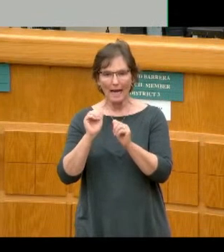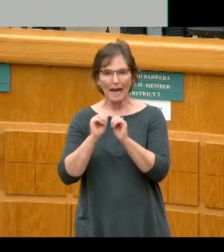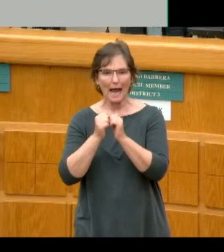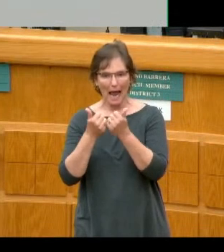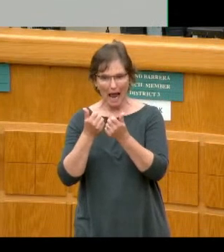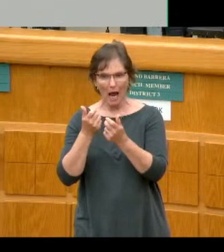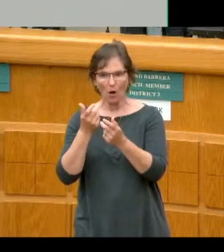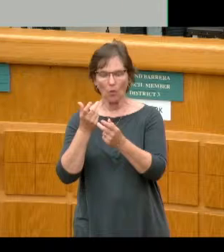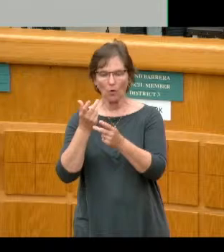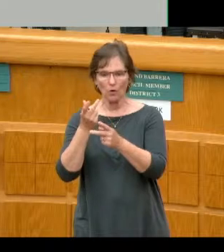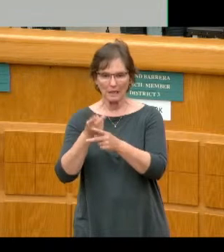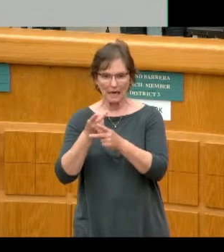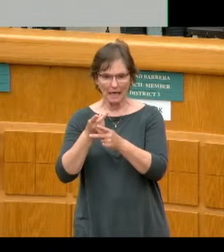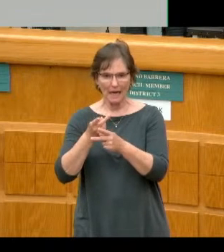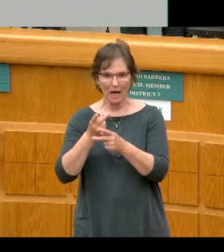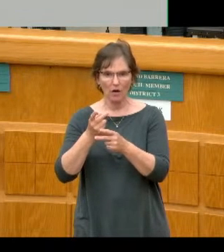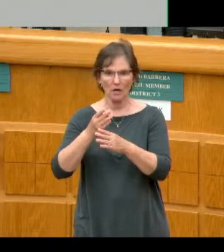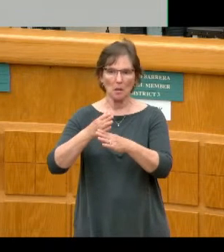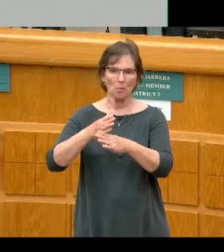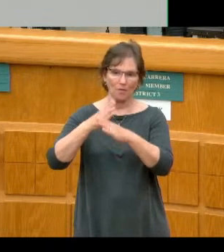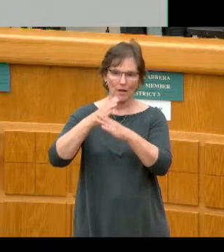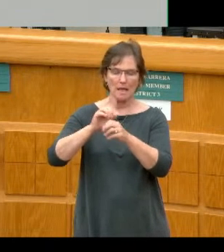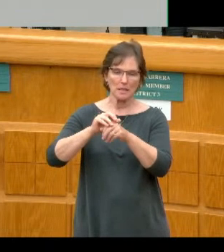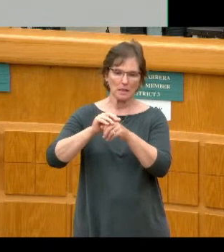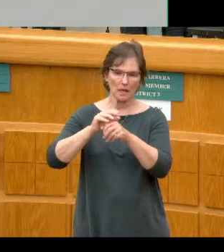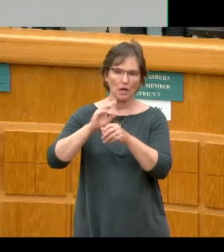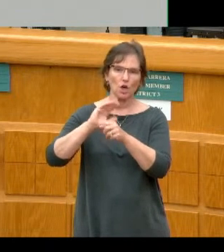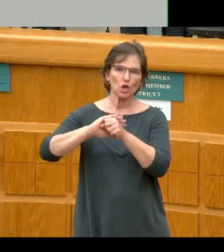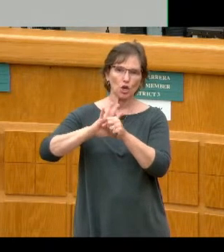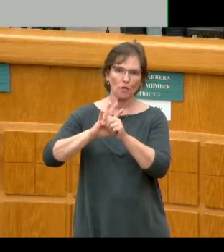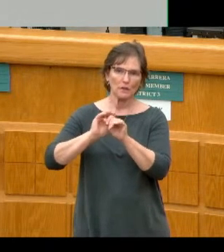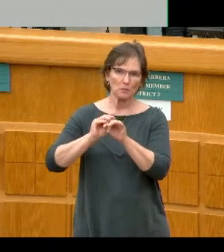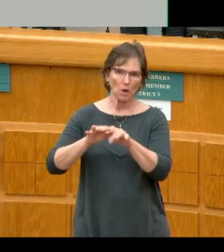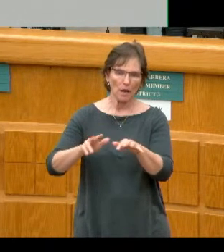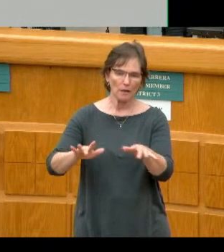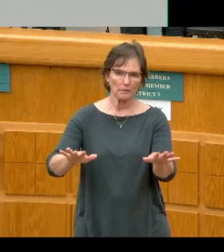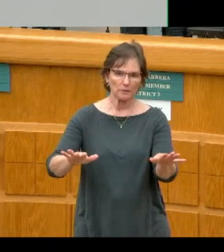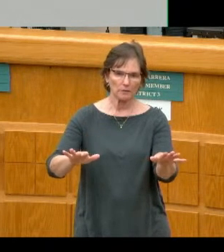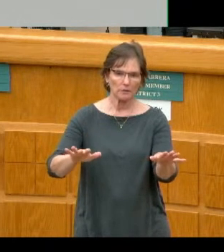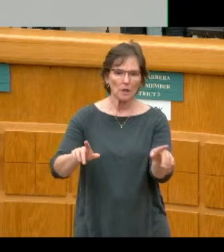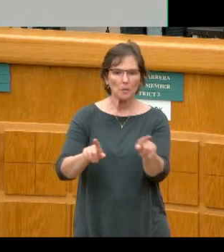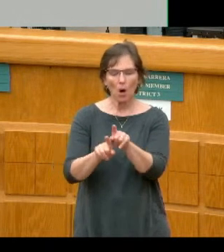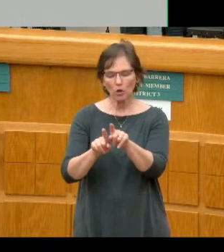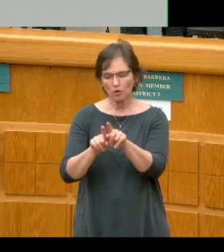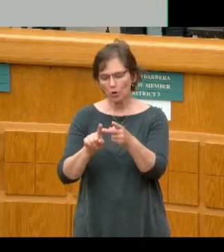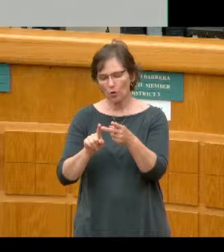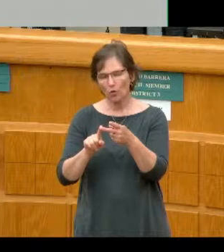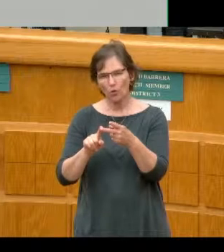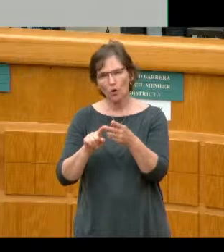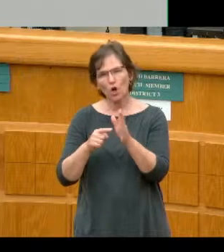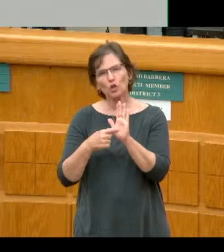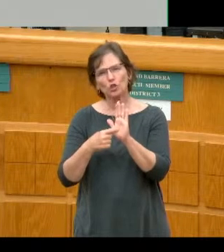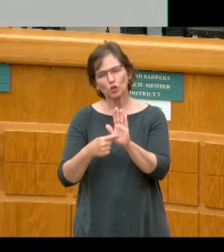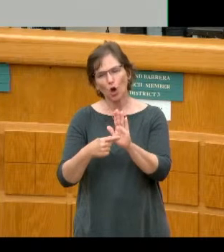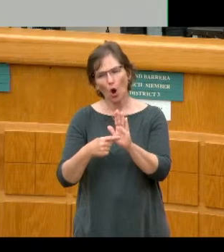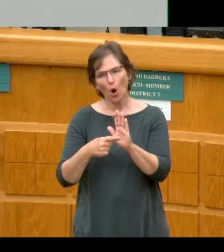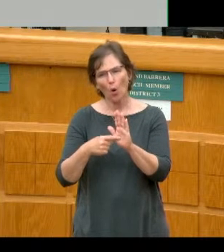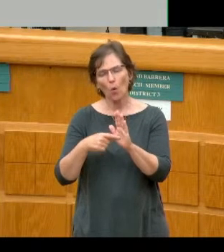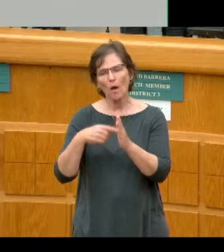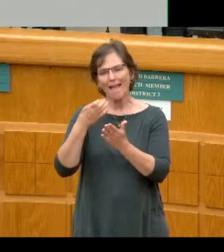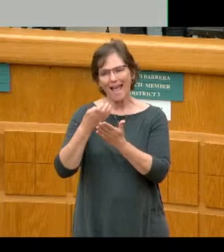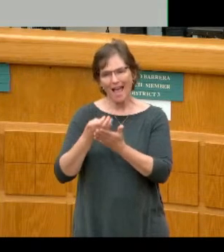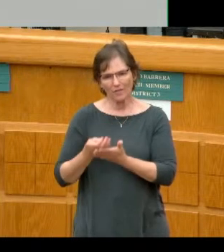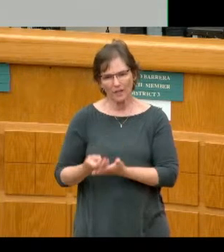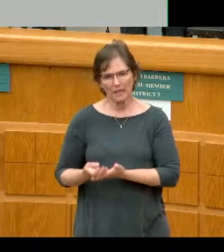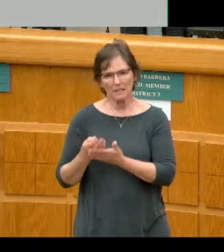Good evening, everybody. My name is Dr. Chris Bird. I'm here on behalf of the COVID Task Force for the Coastal Bend area. We have two objectives on the